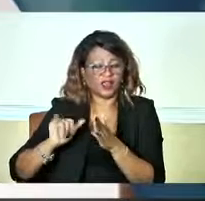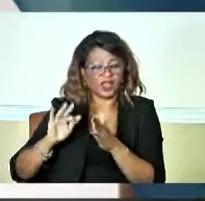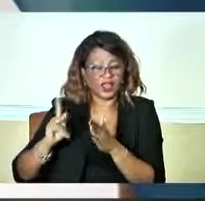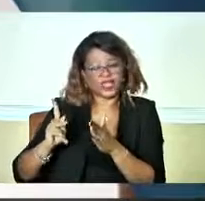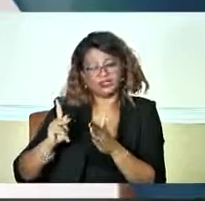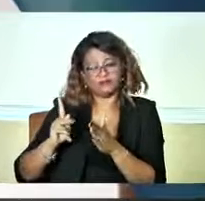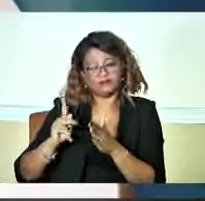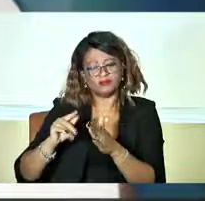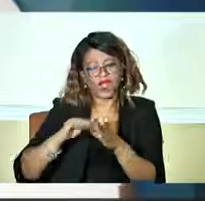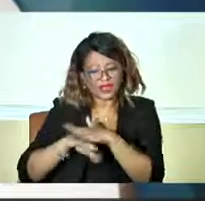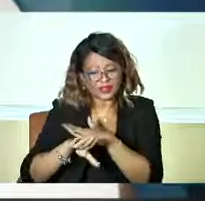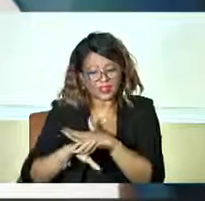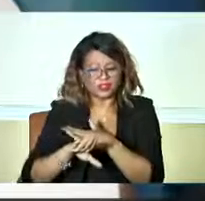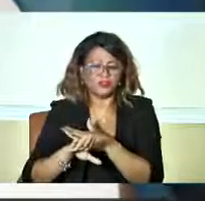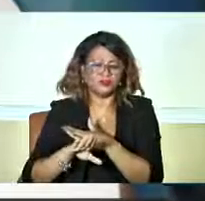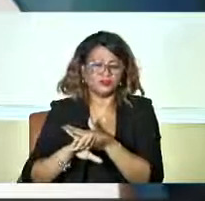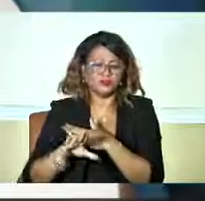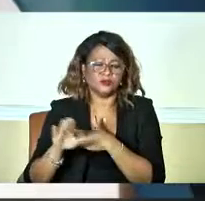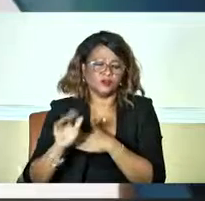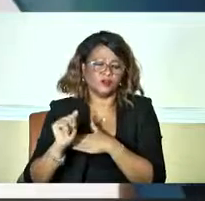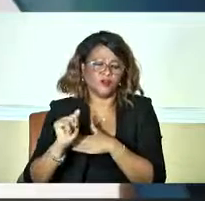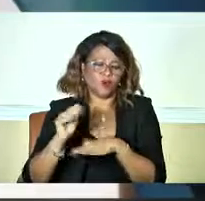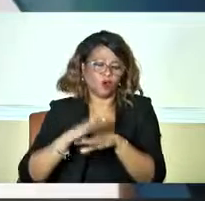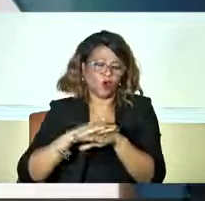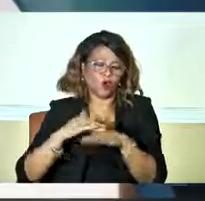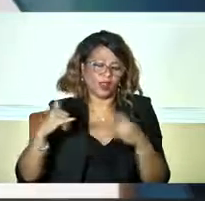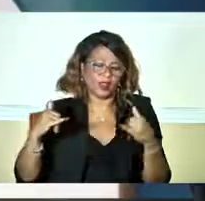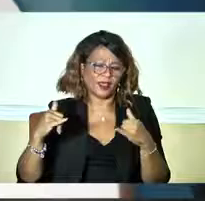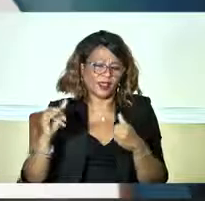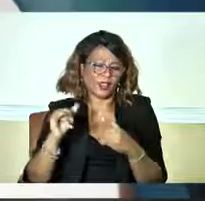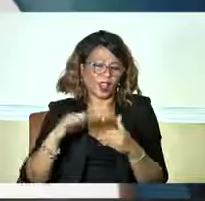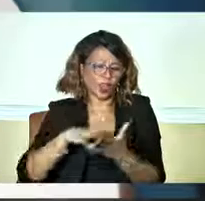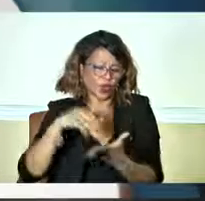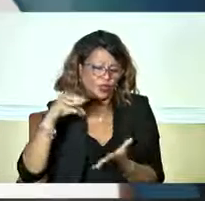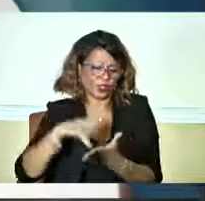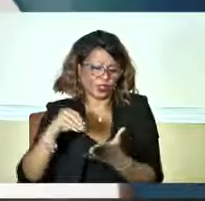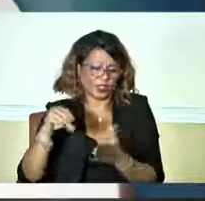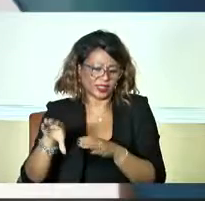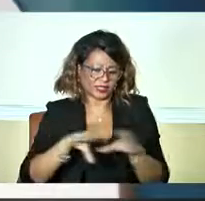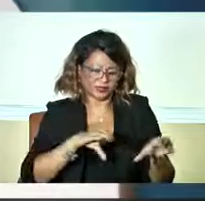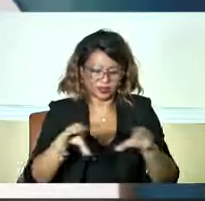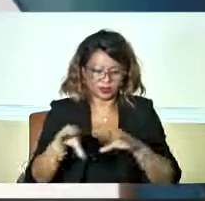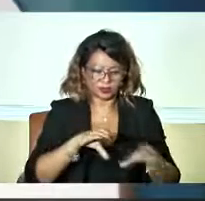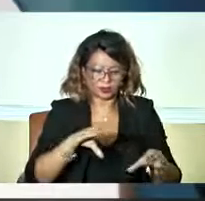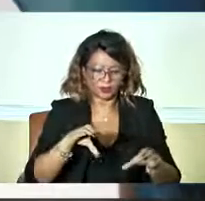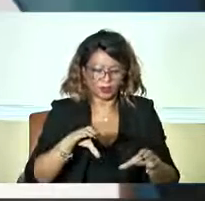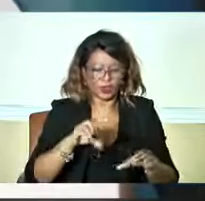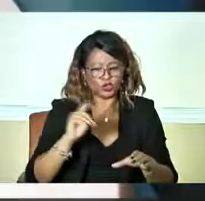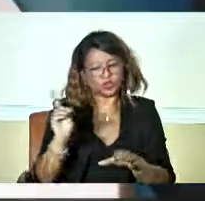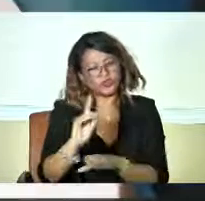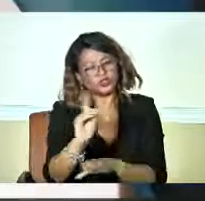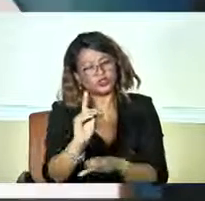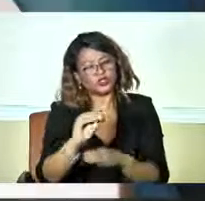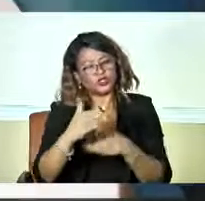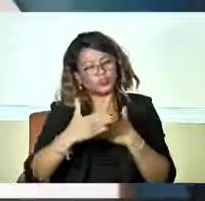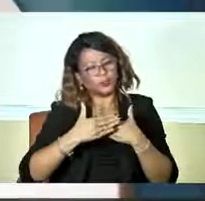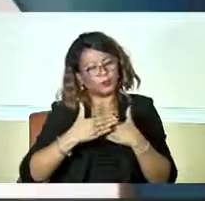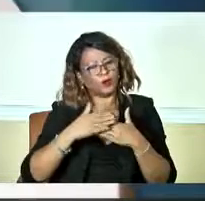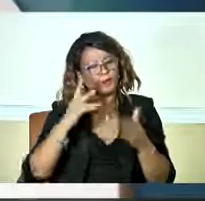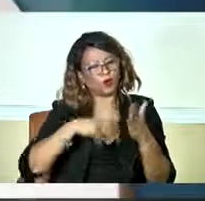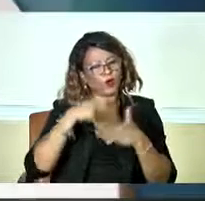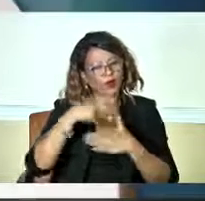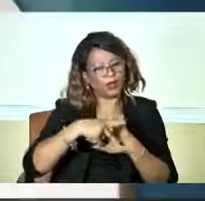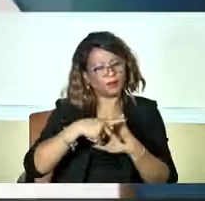to facilitate their virtual learning and online educational activities. So the Digital Neighborhood Program